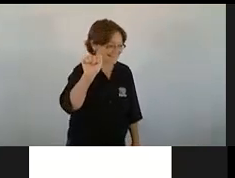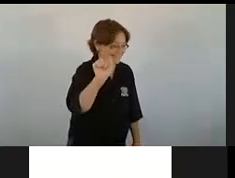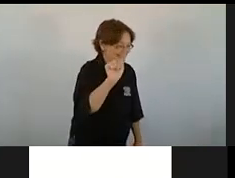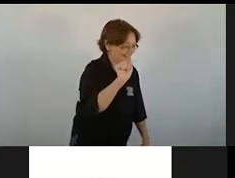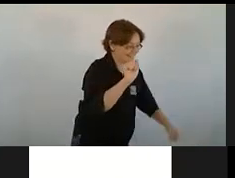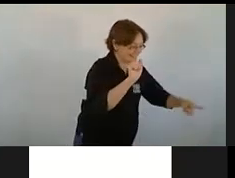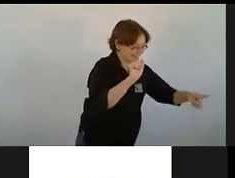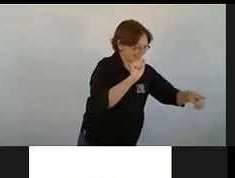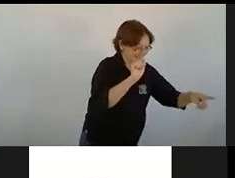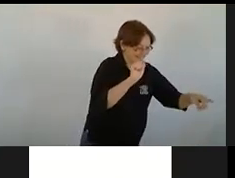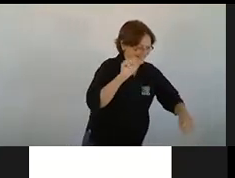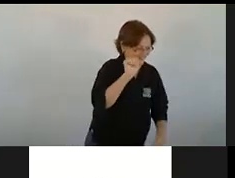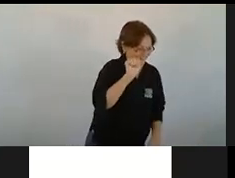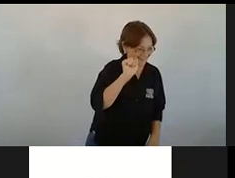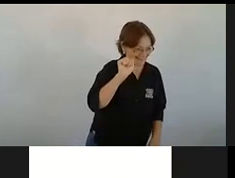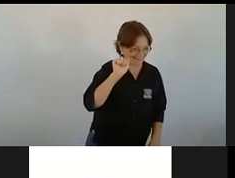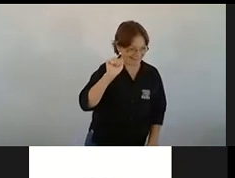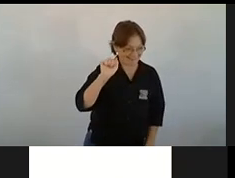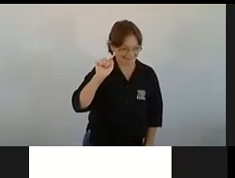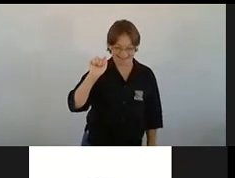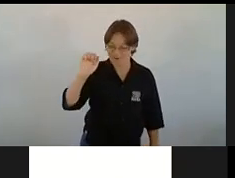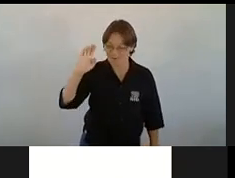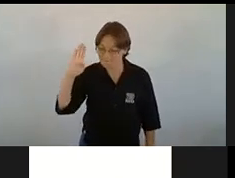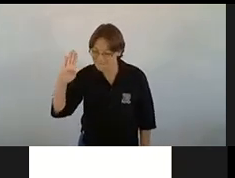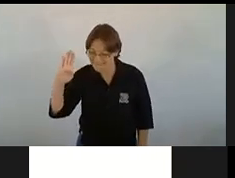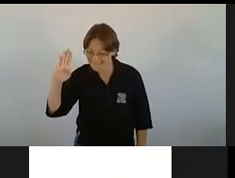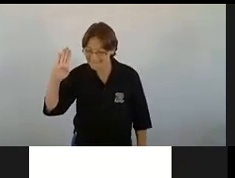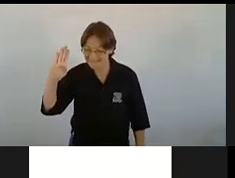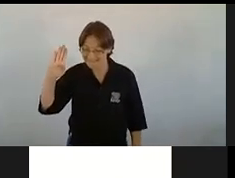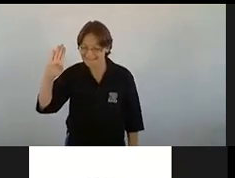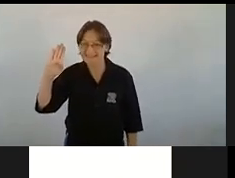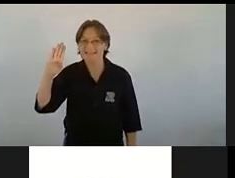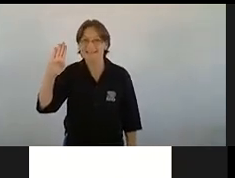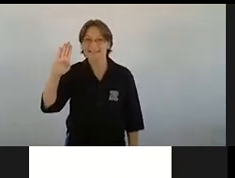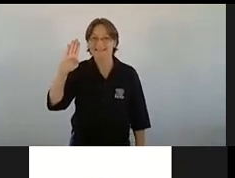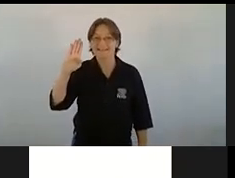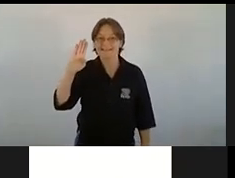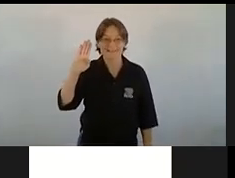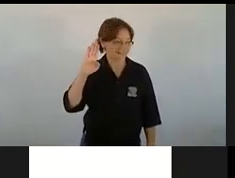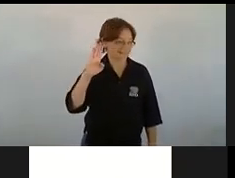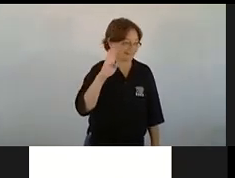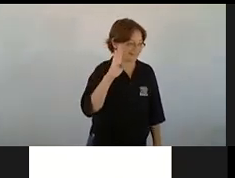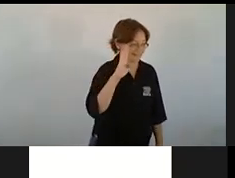so we're going to go through it again. So make sure we're going to go a bit faster. A, B.